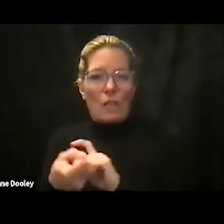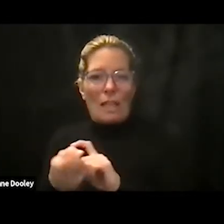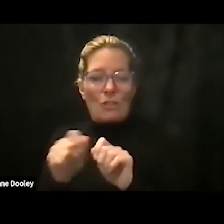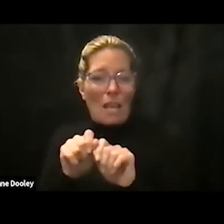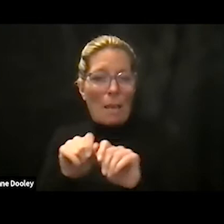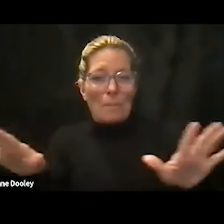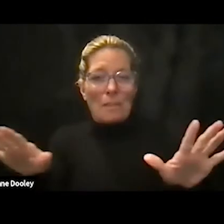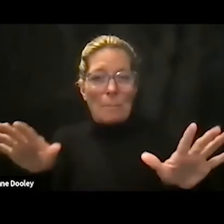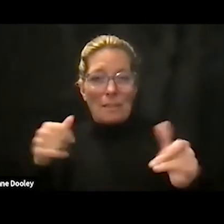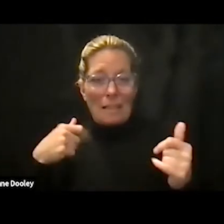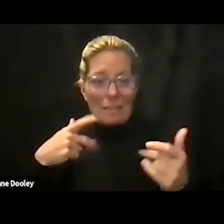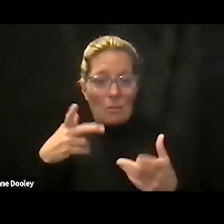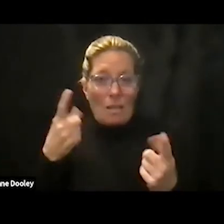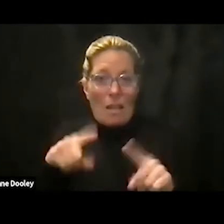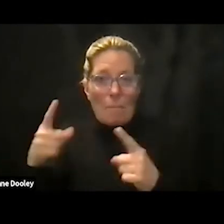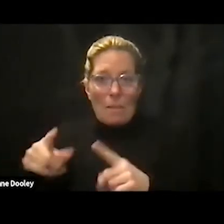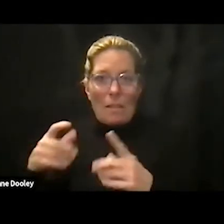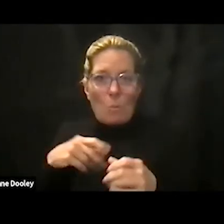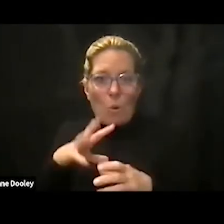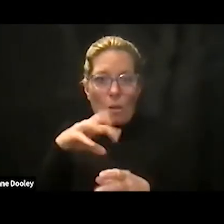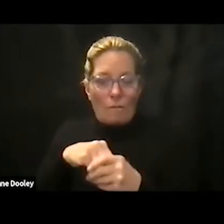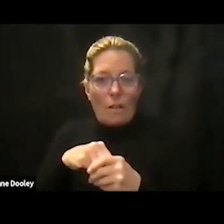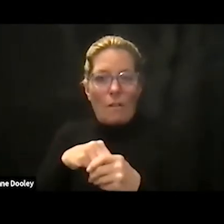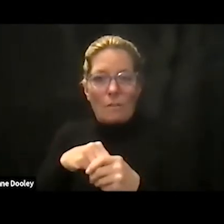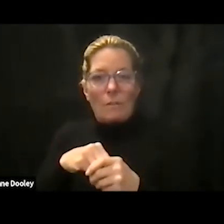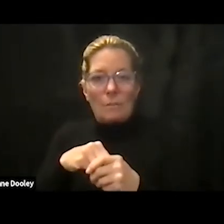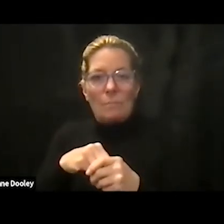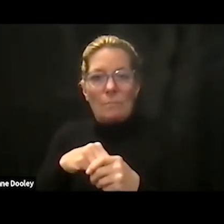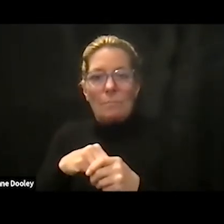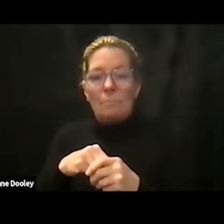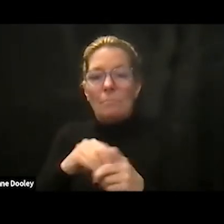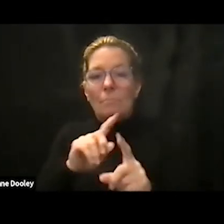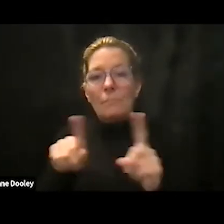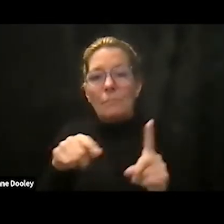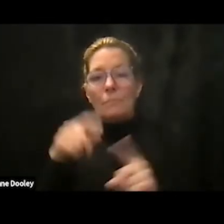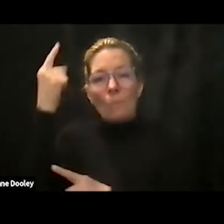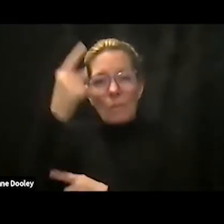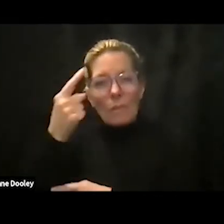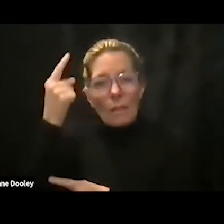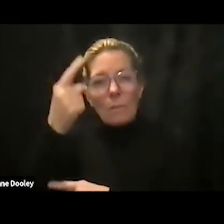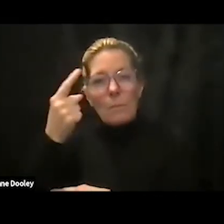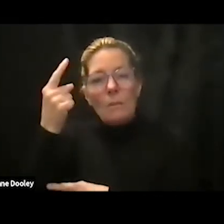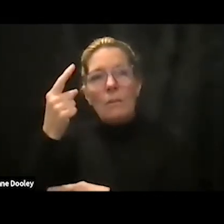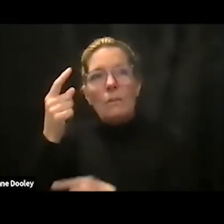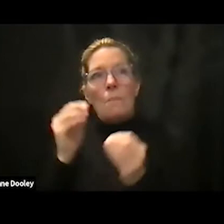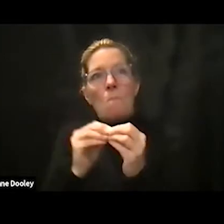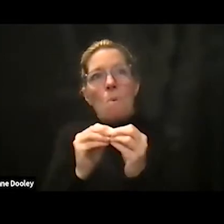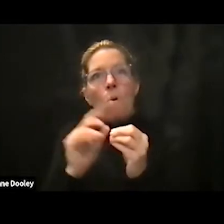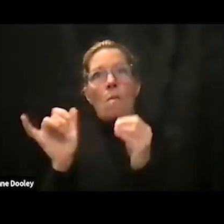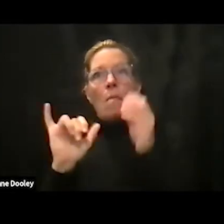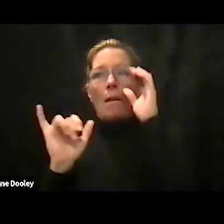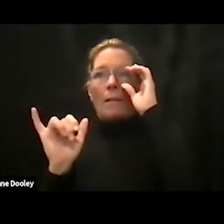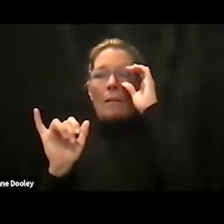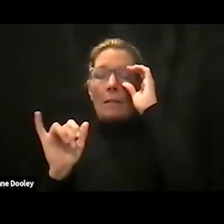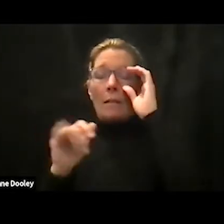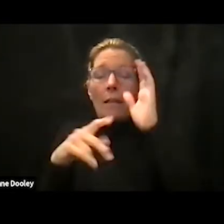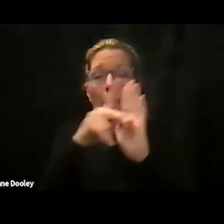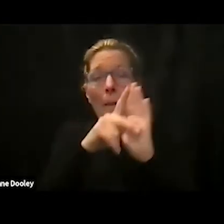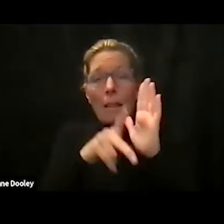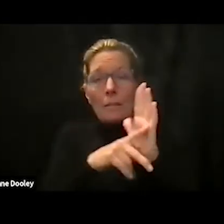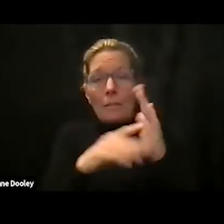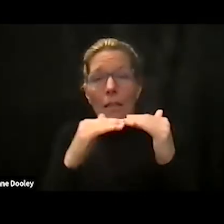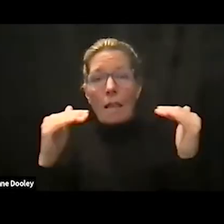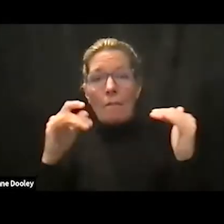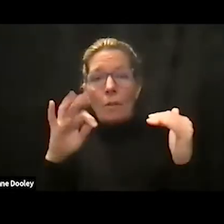epidemic that we're all in. And, but as we're thinking about this kind of more as, I guess, at a policy level or